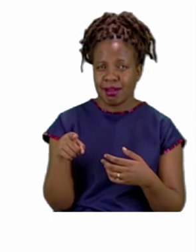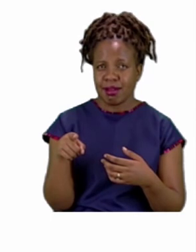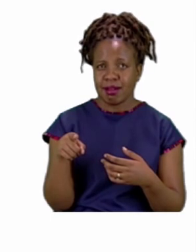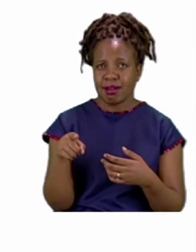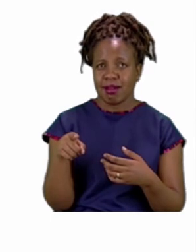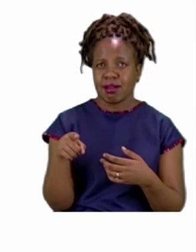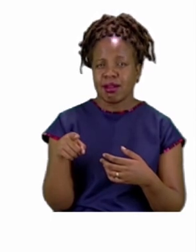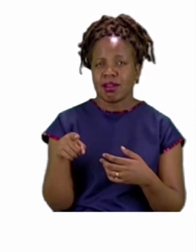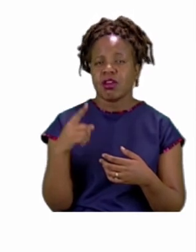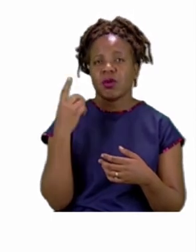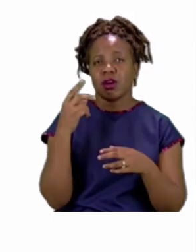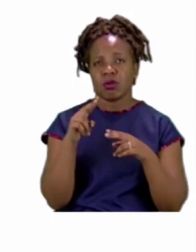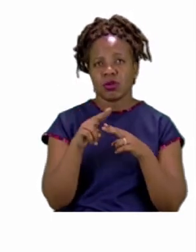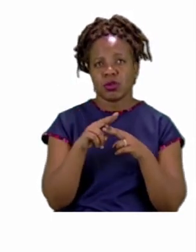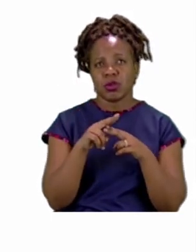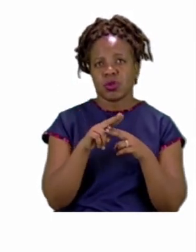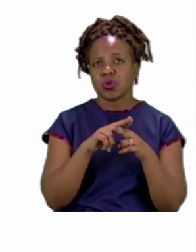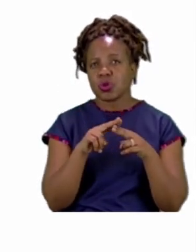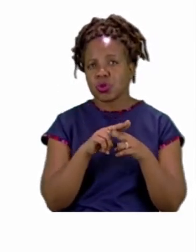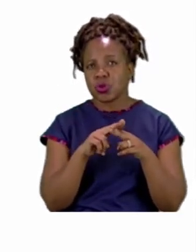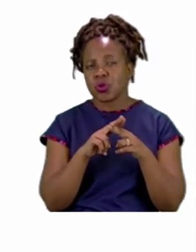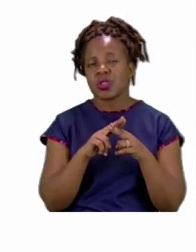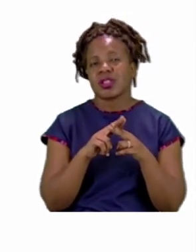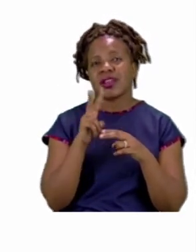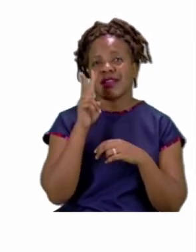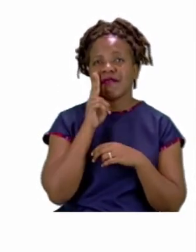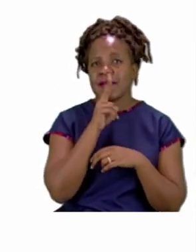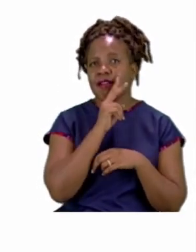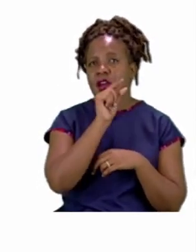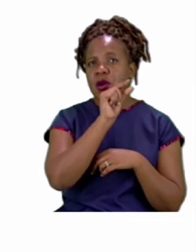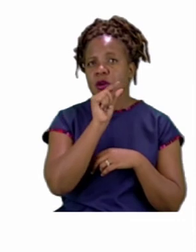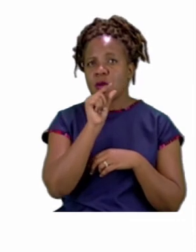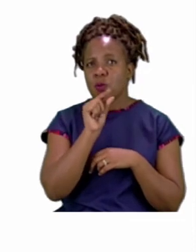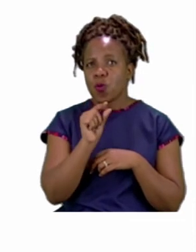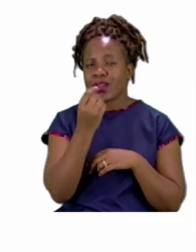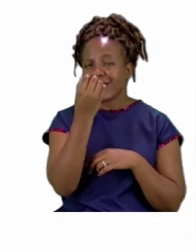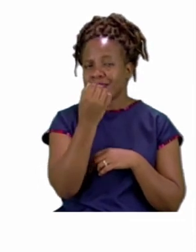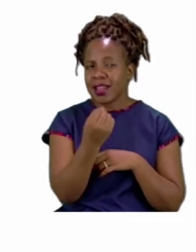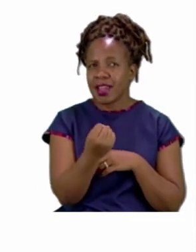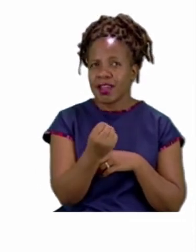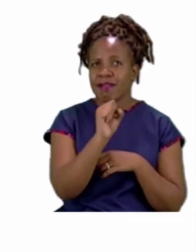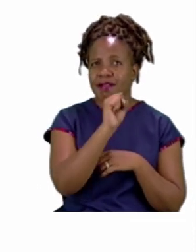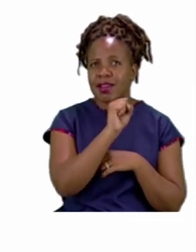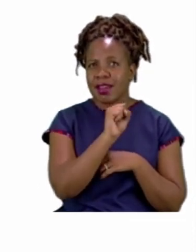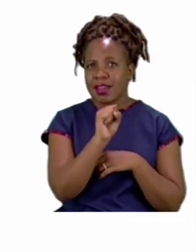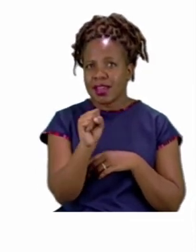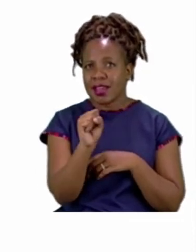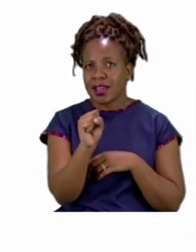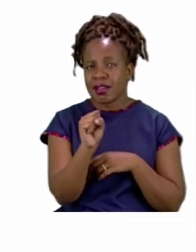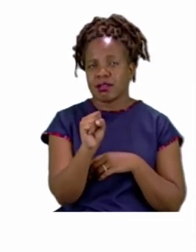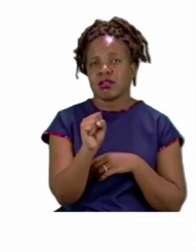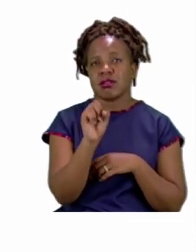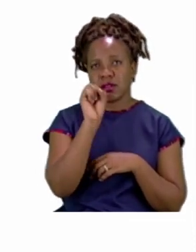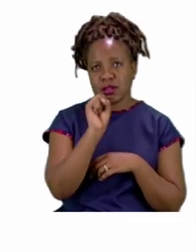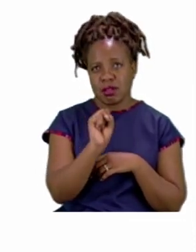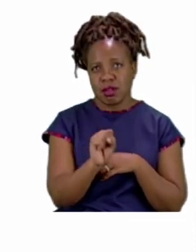any verb that is normal, we are not going to be using it. But a verb that has an S at the end is most likely our